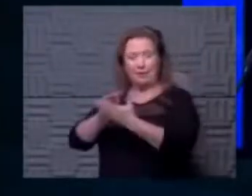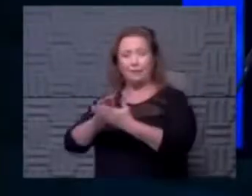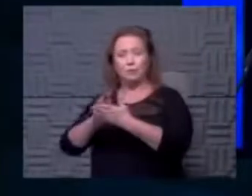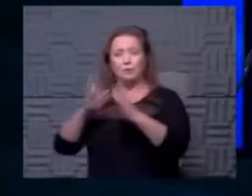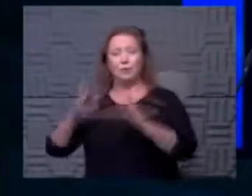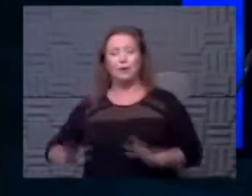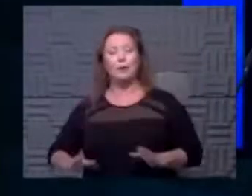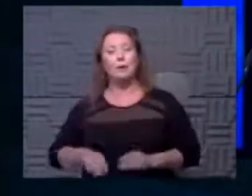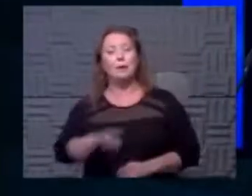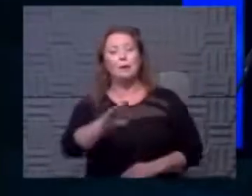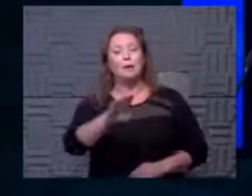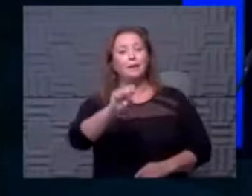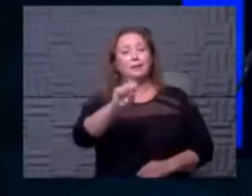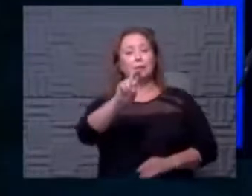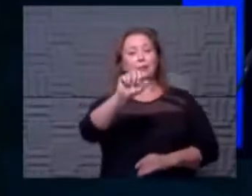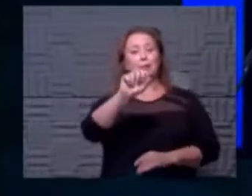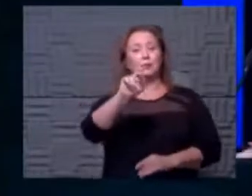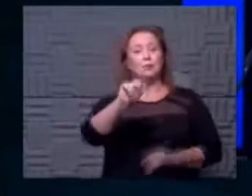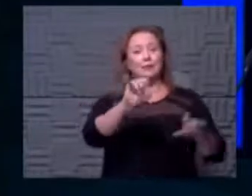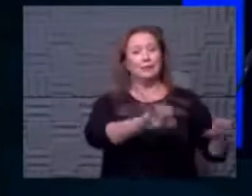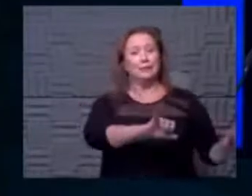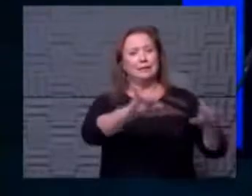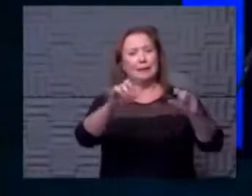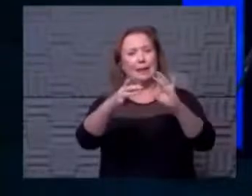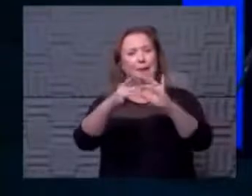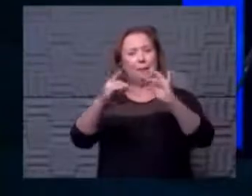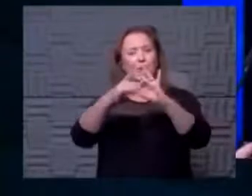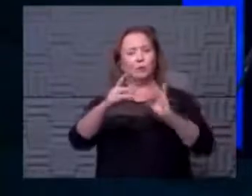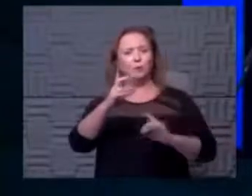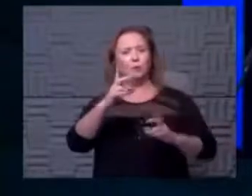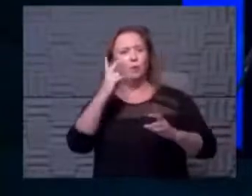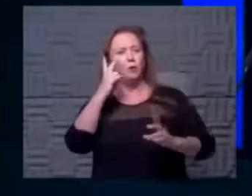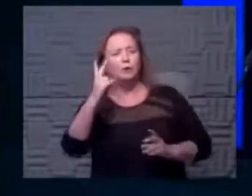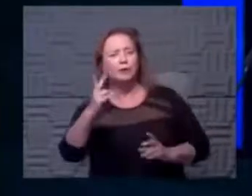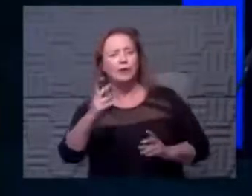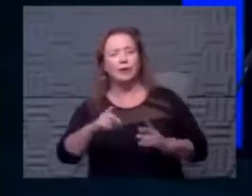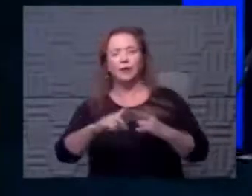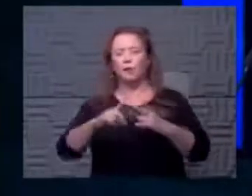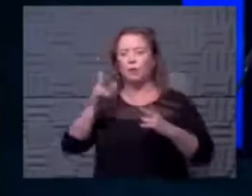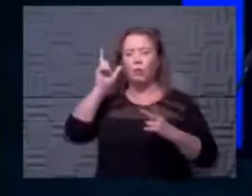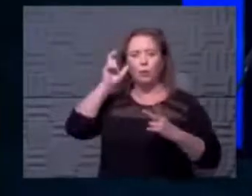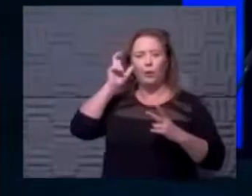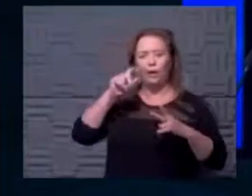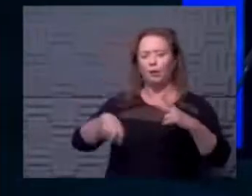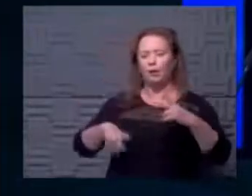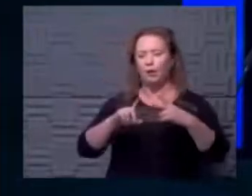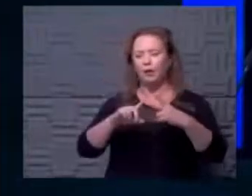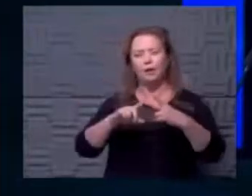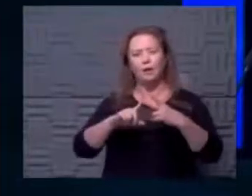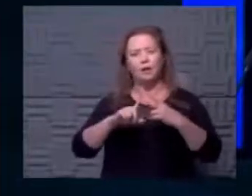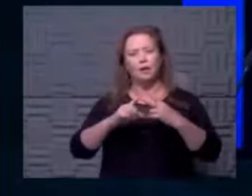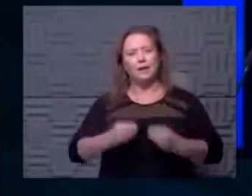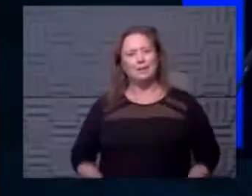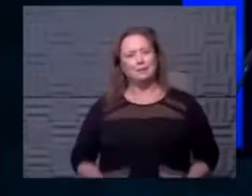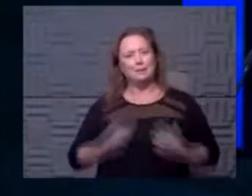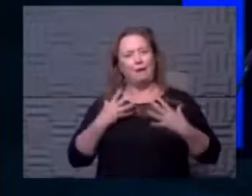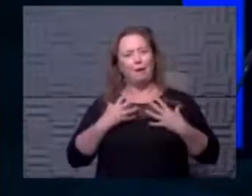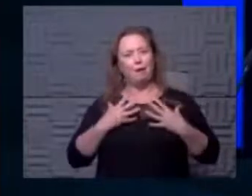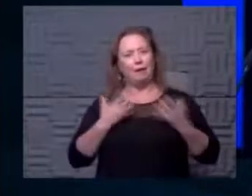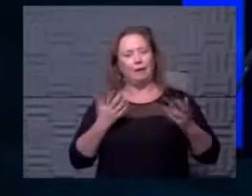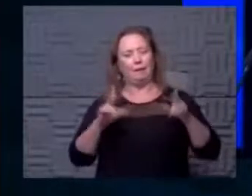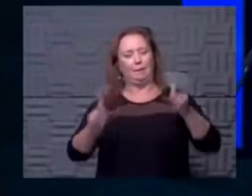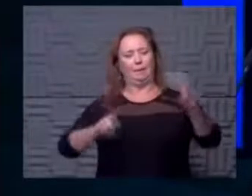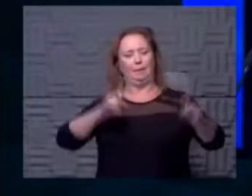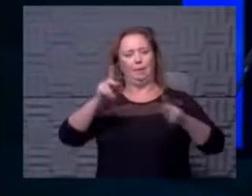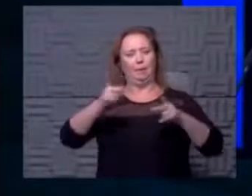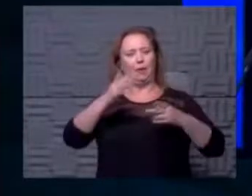go to Bishop Susan Candia. Same question. What are you seeing? What are you hearing? And what are you inspiring people